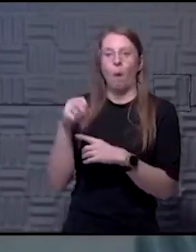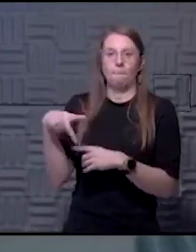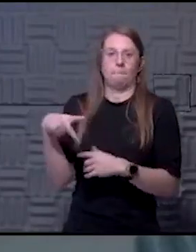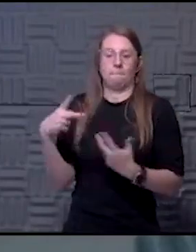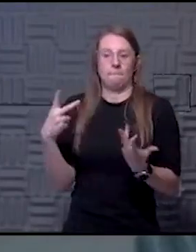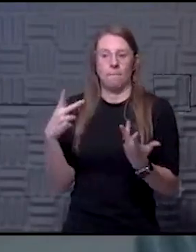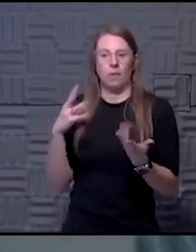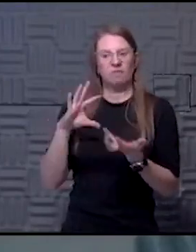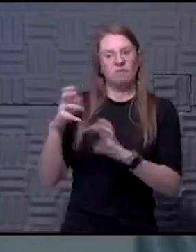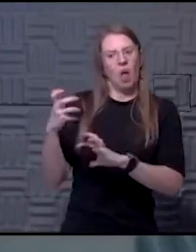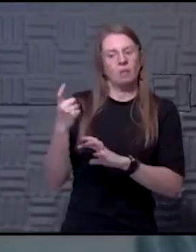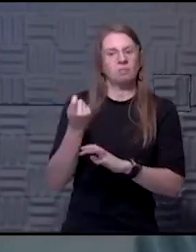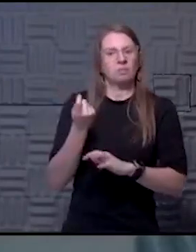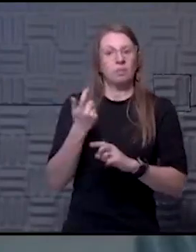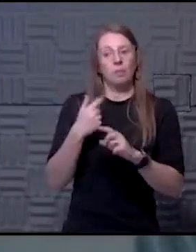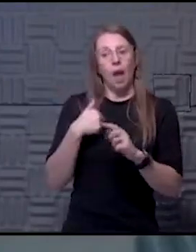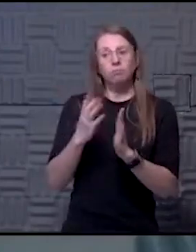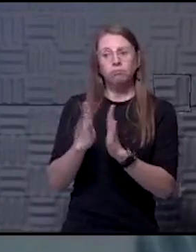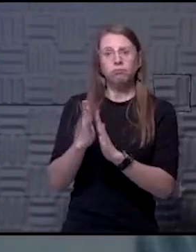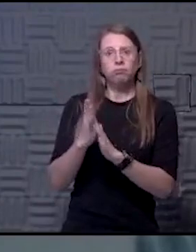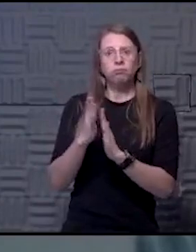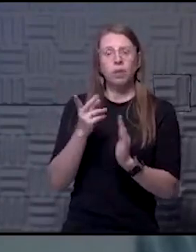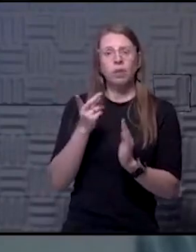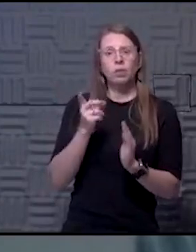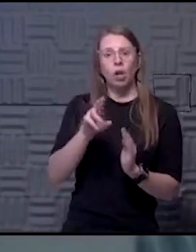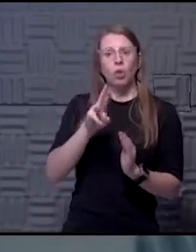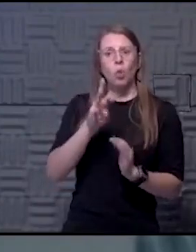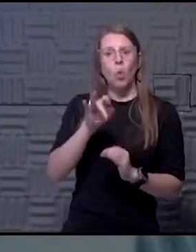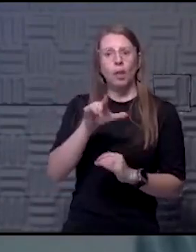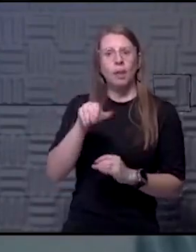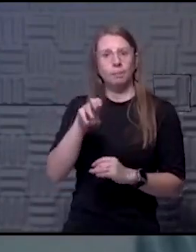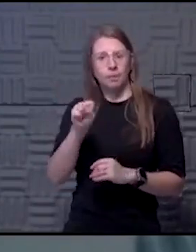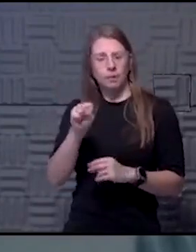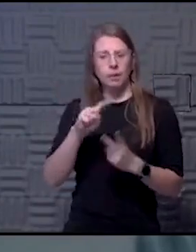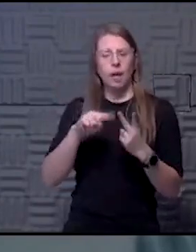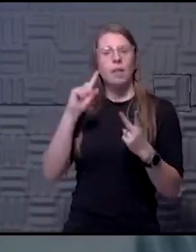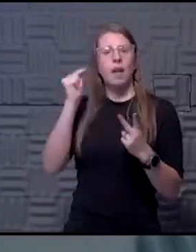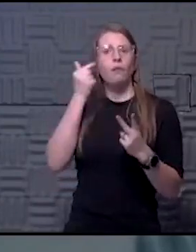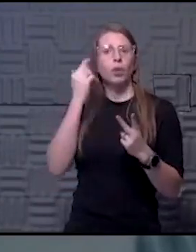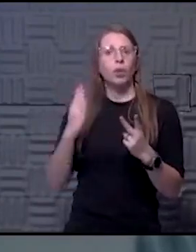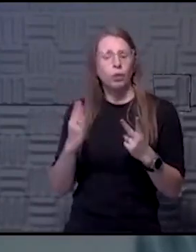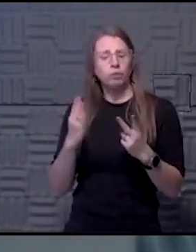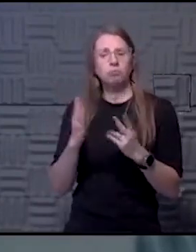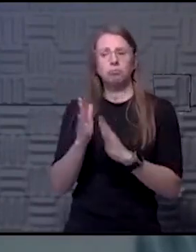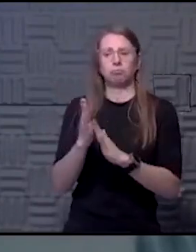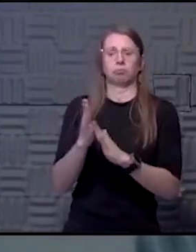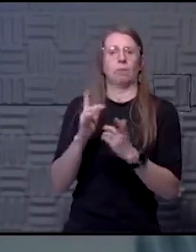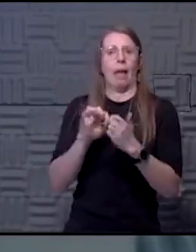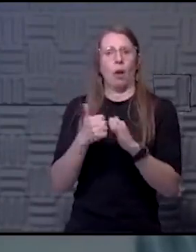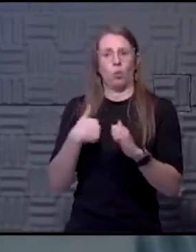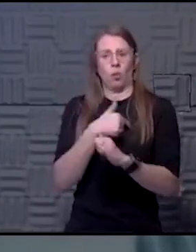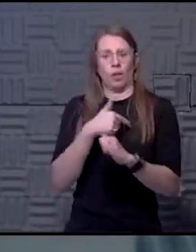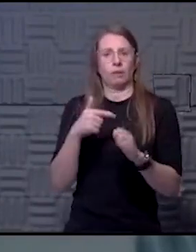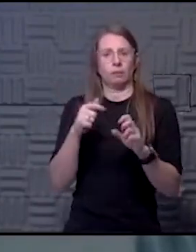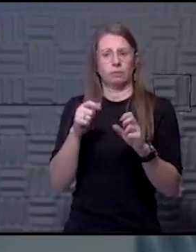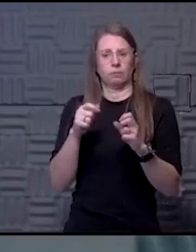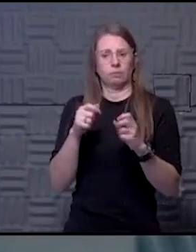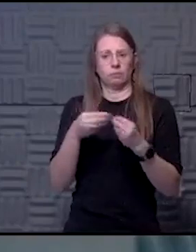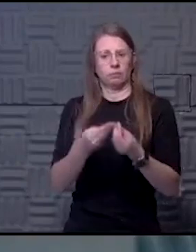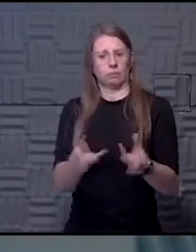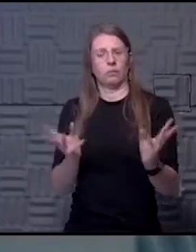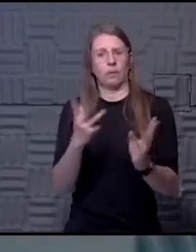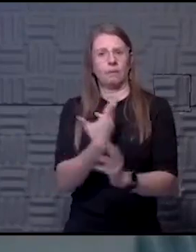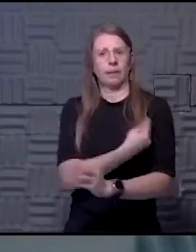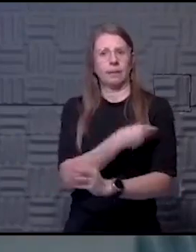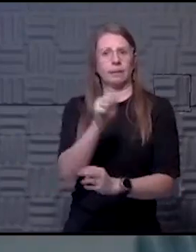And so while I commend Dr. Williams, I commend the governor in terms of how we've been able to, I guess, get vaccine